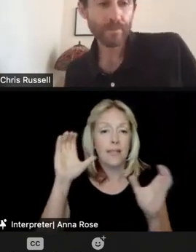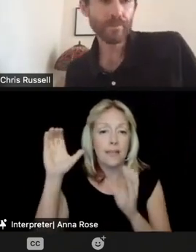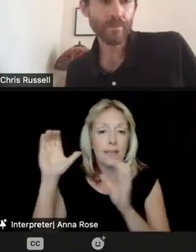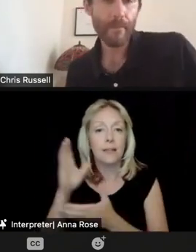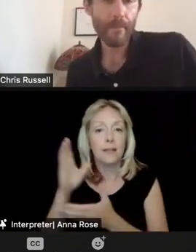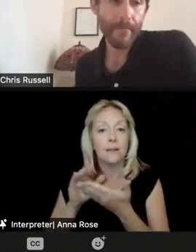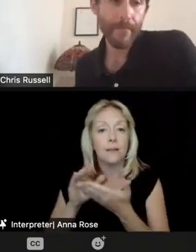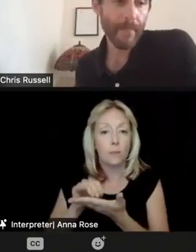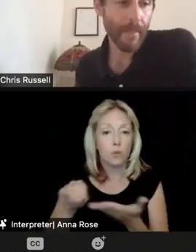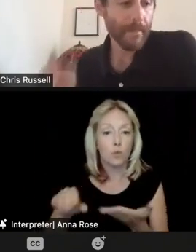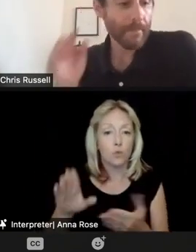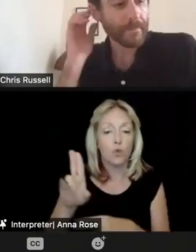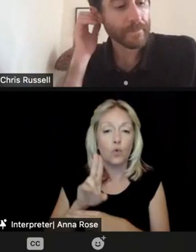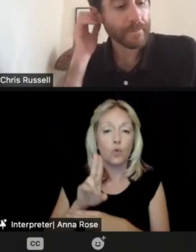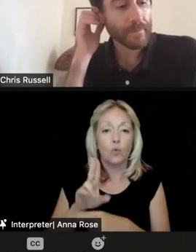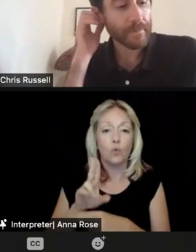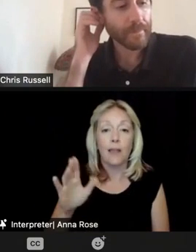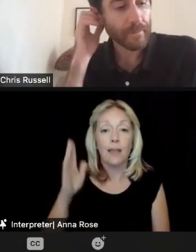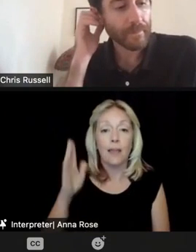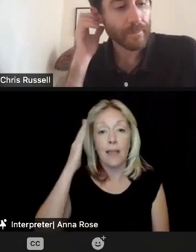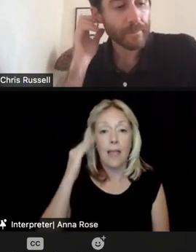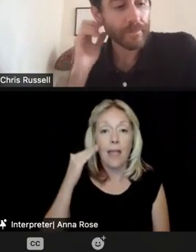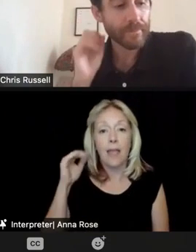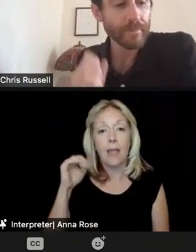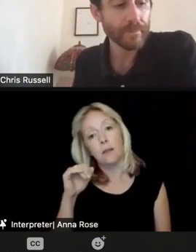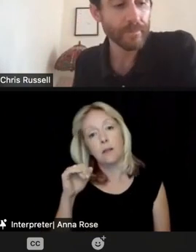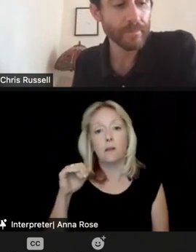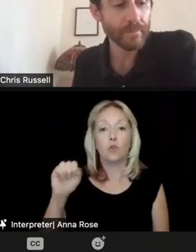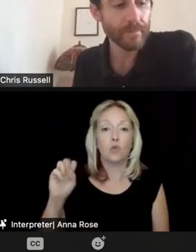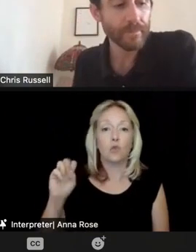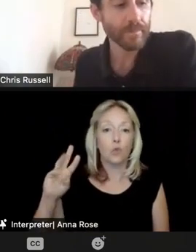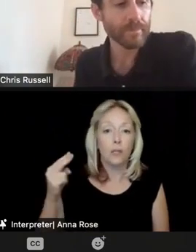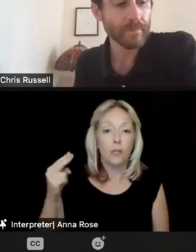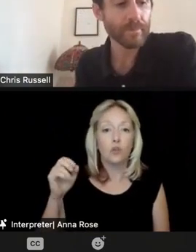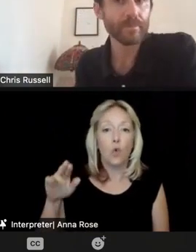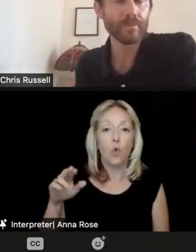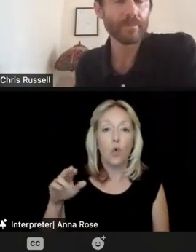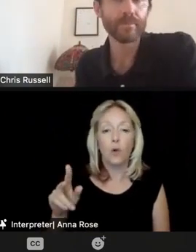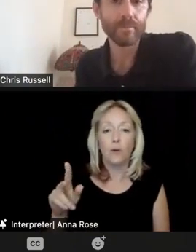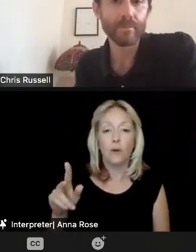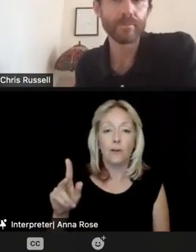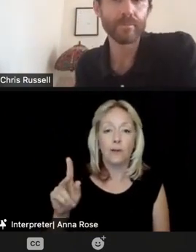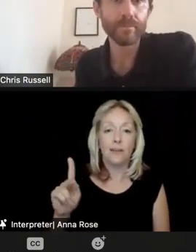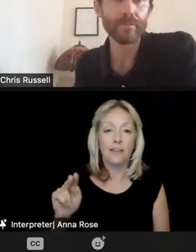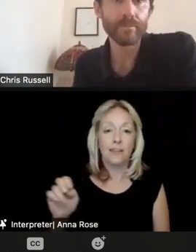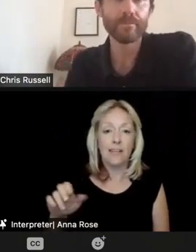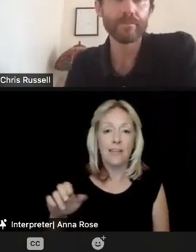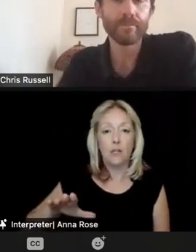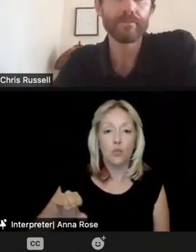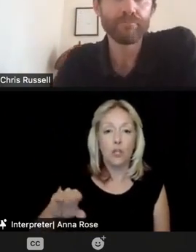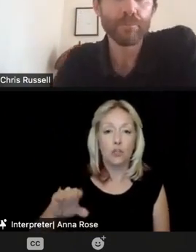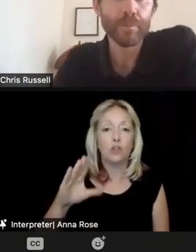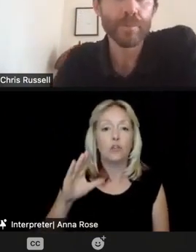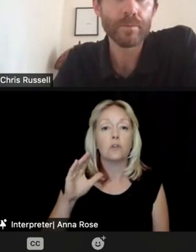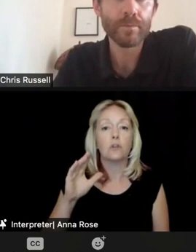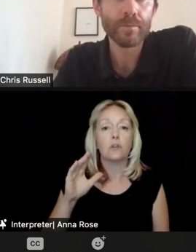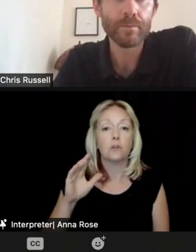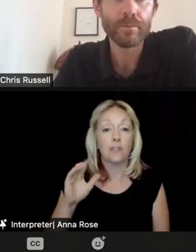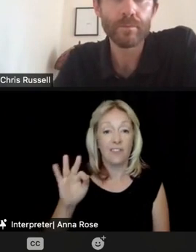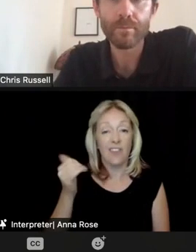children have used even like a switch, a head switch, or a knee switch, or something just to, if they have intentional movement, to maybe